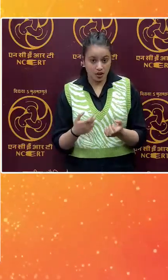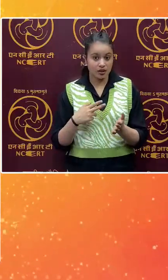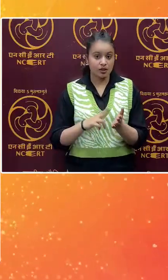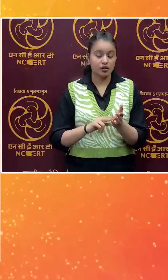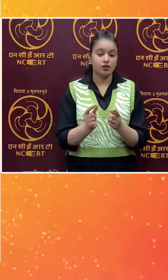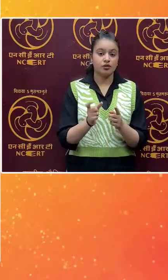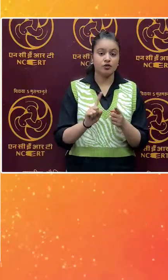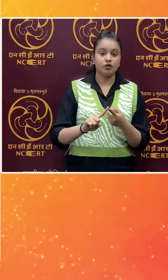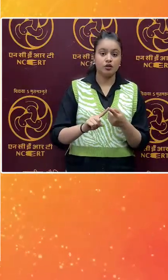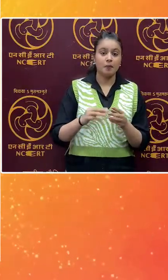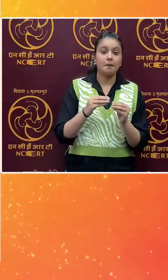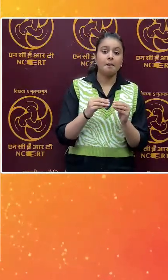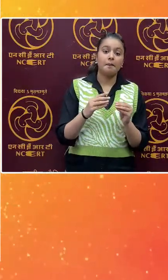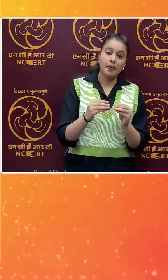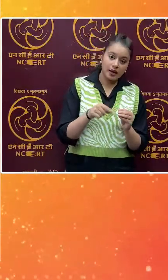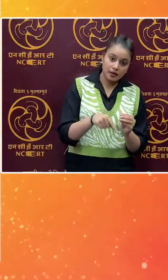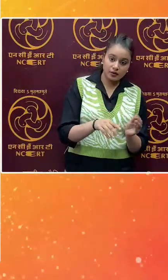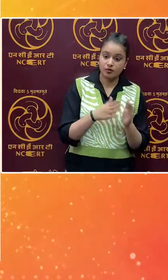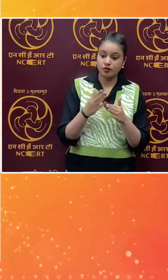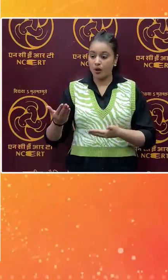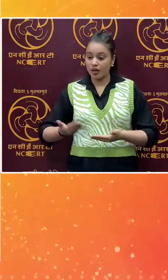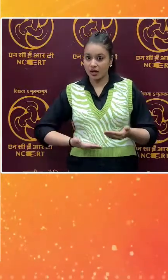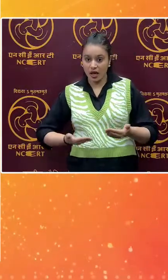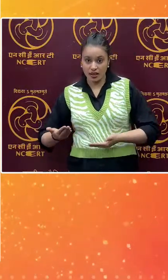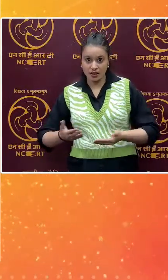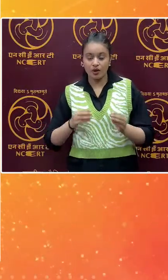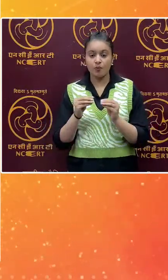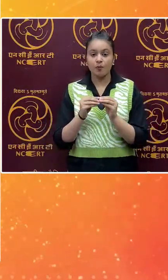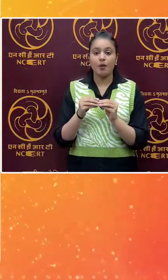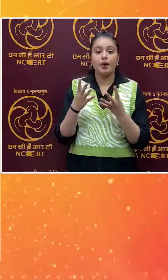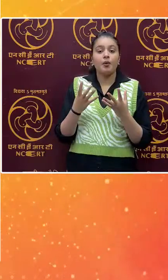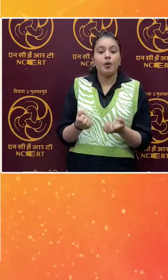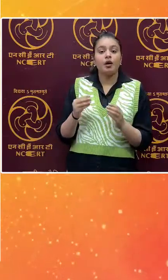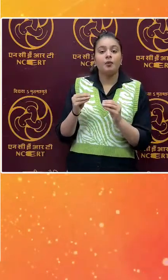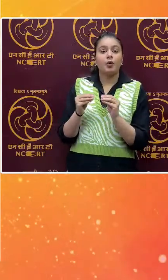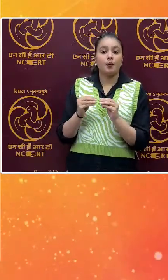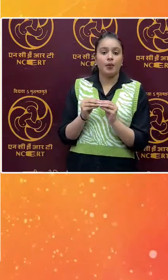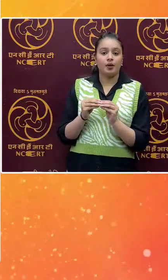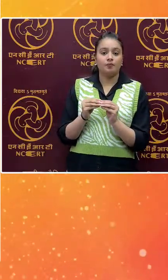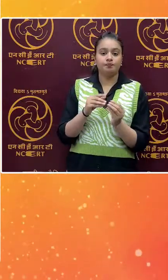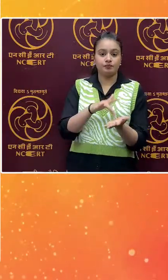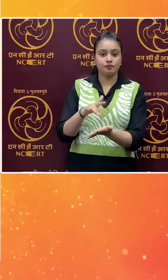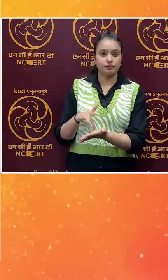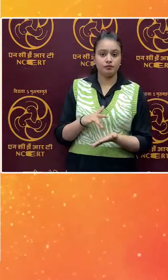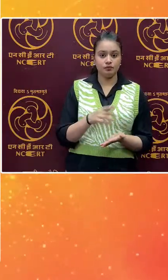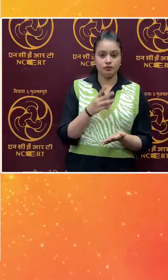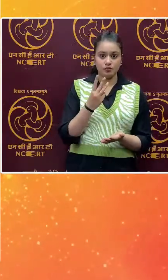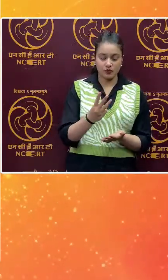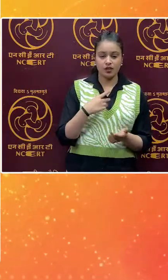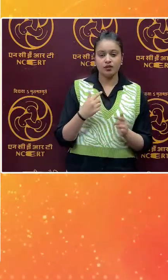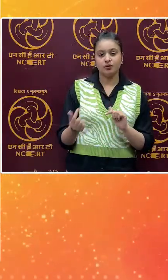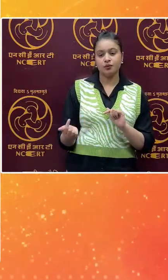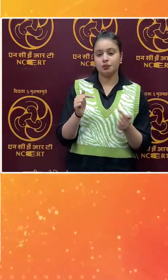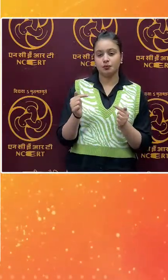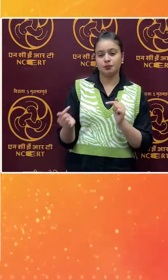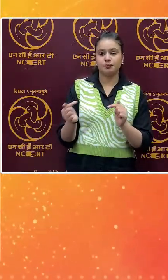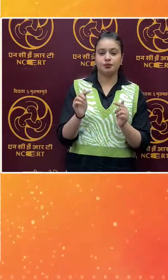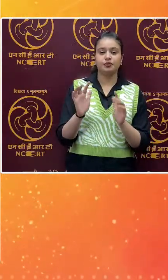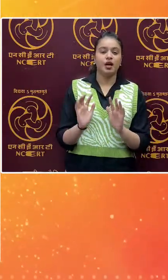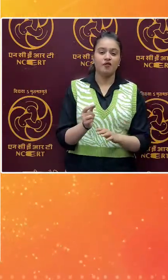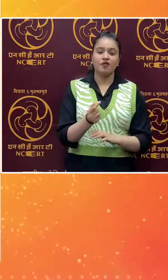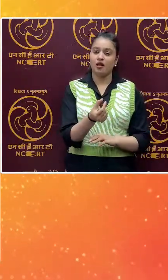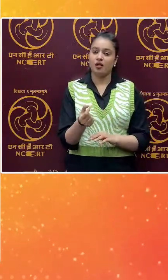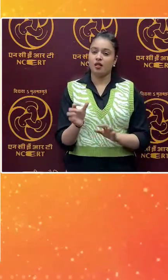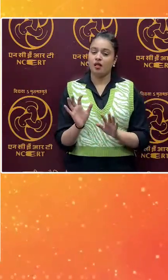Saha wanted nuclear physics in Calcutta, and Bhabha wanted in Mumbai. Yes. So there is a little bit of a tussle, but you